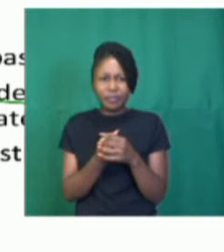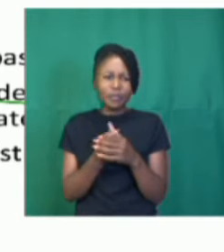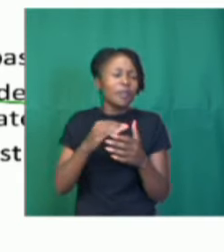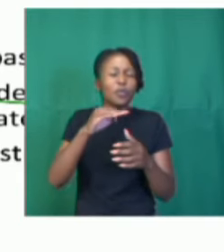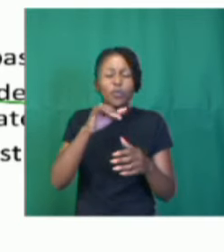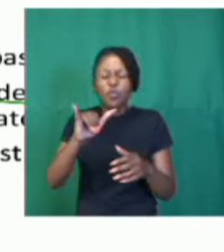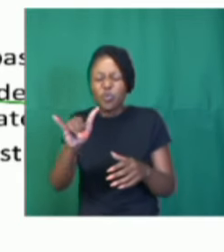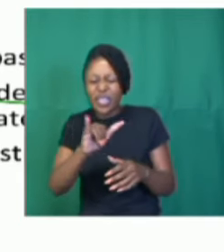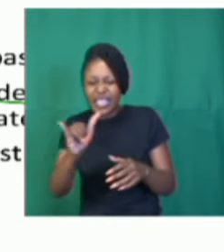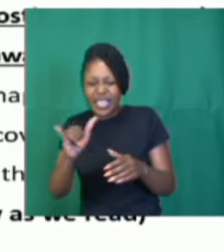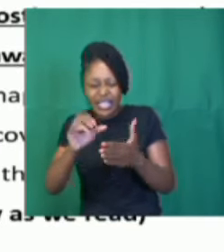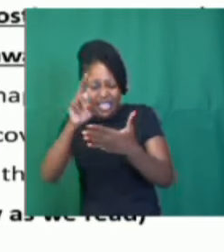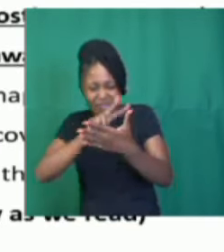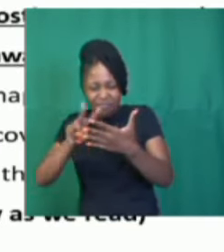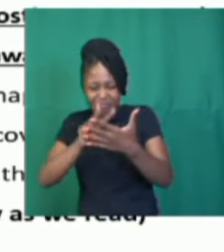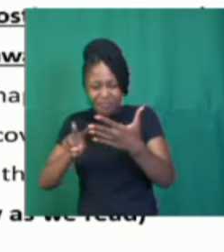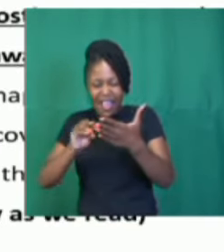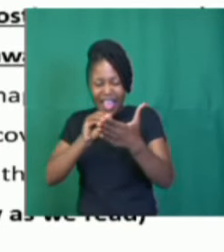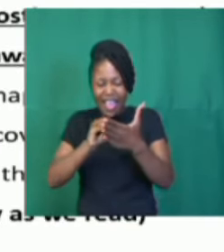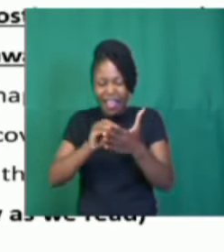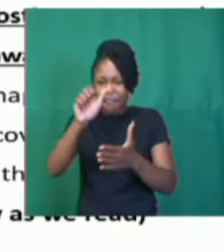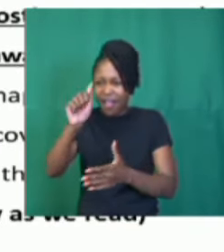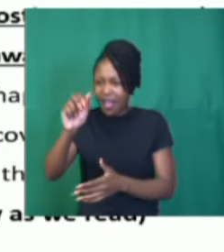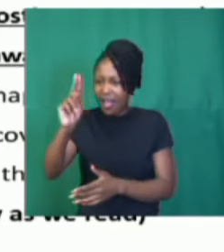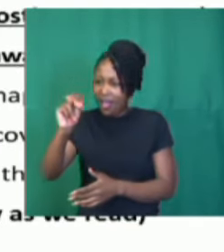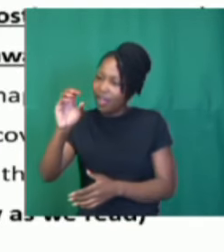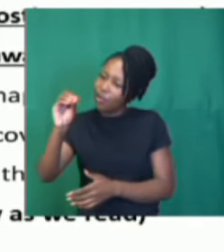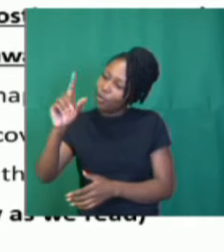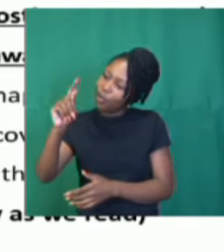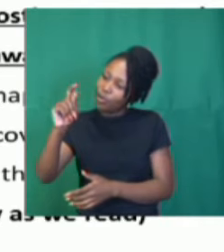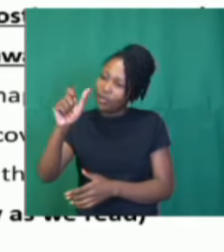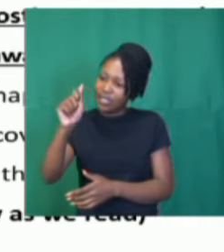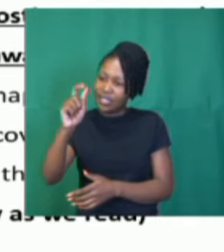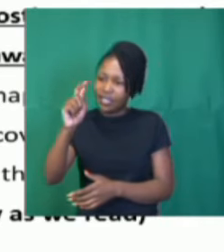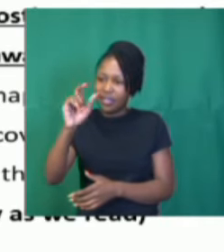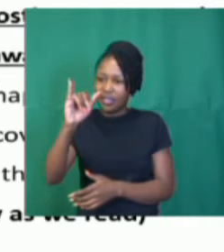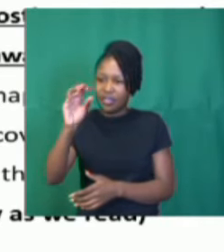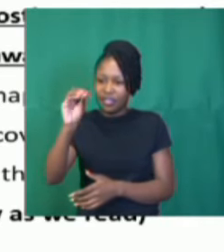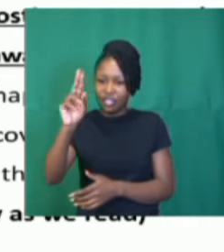have received, and we are going to look at it much more closely.